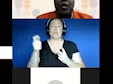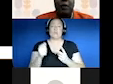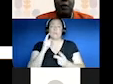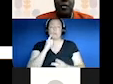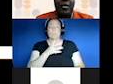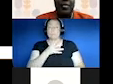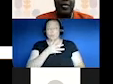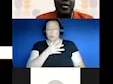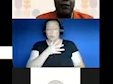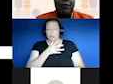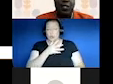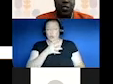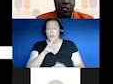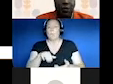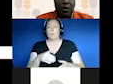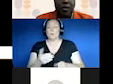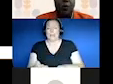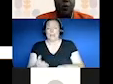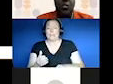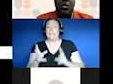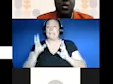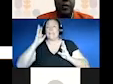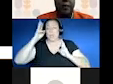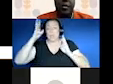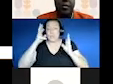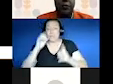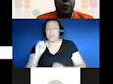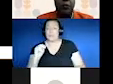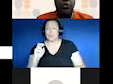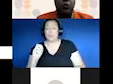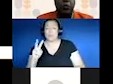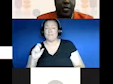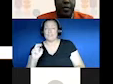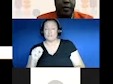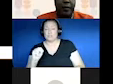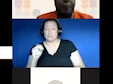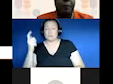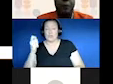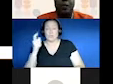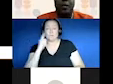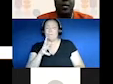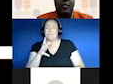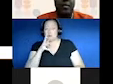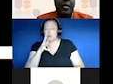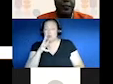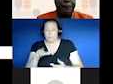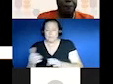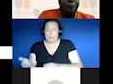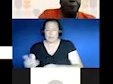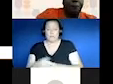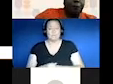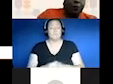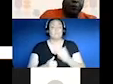maternal mortality innovation grant, which is for maternal mortality. Next